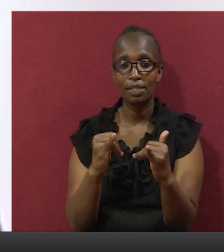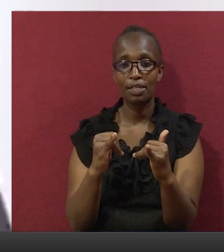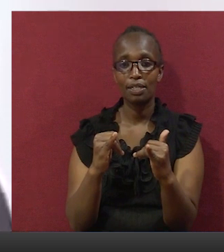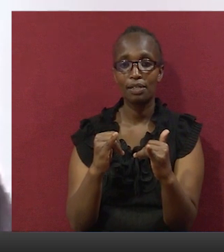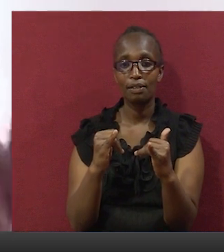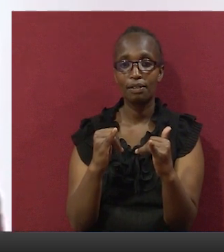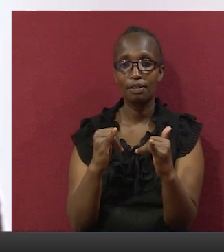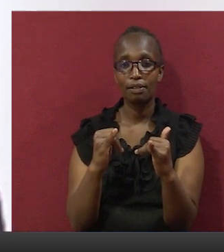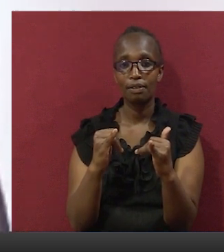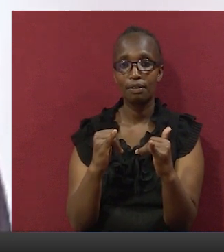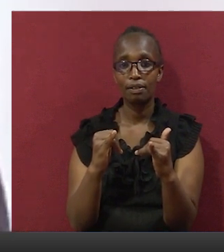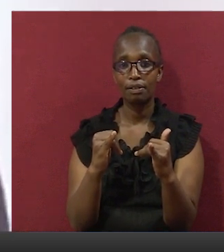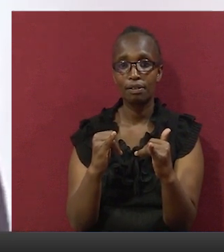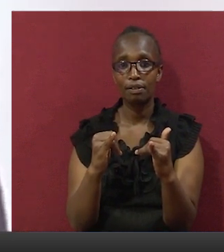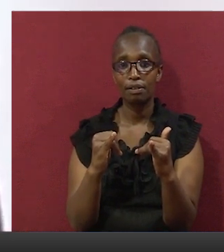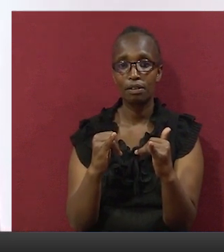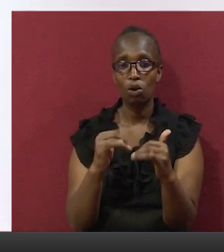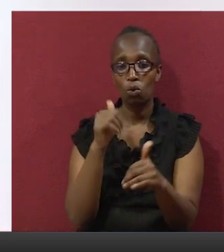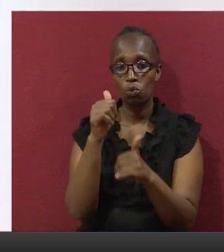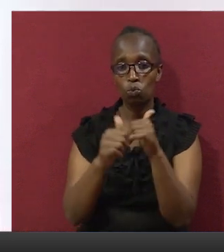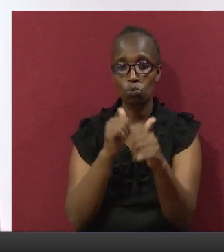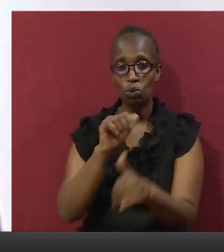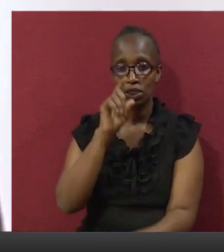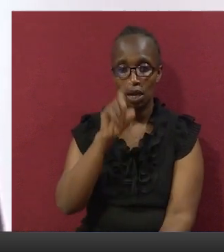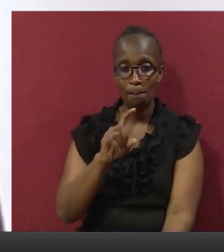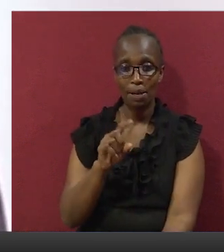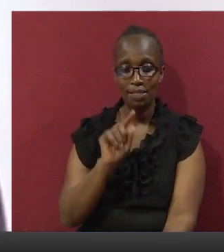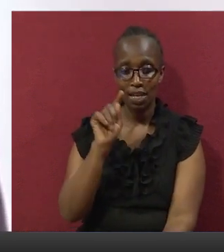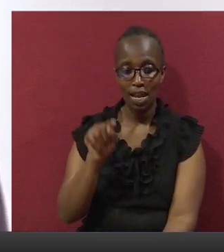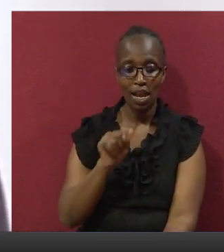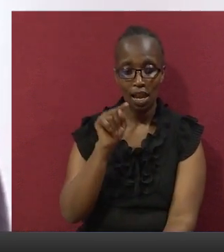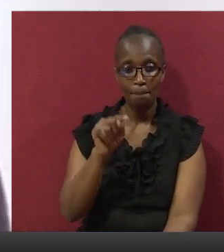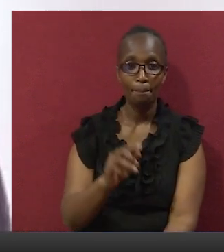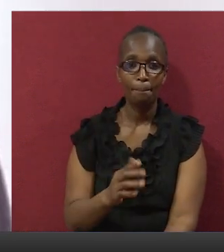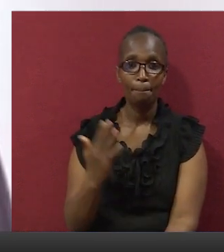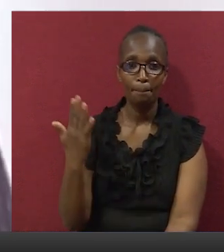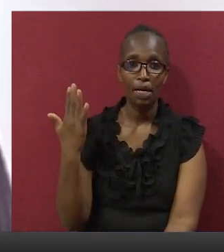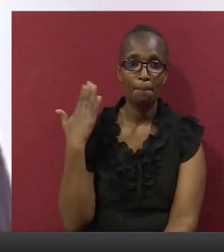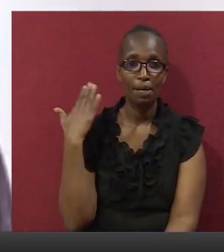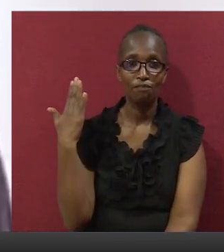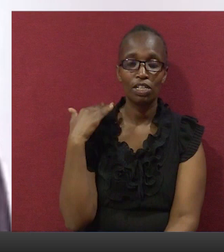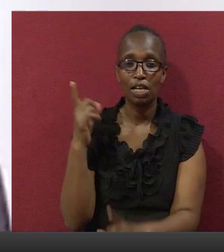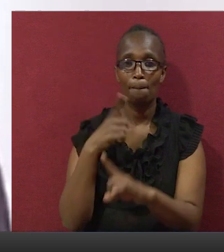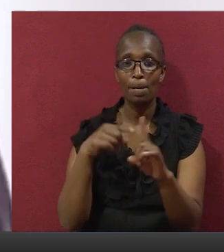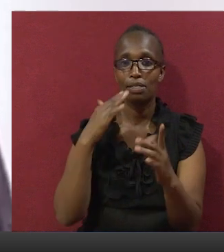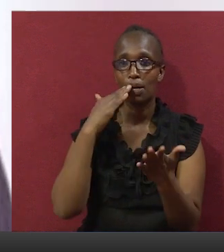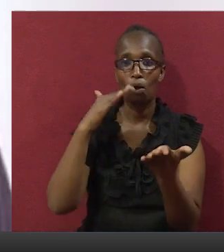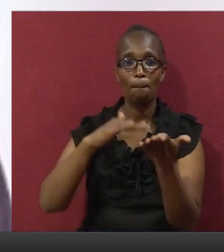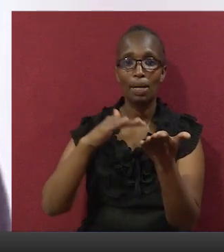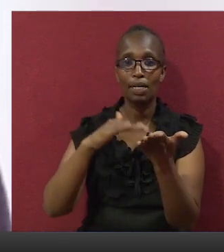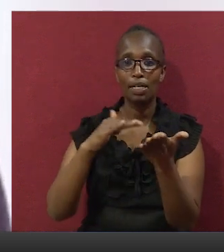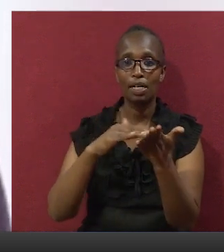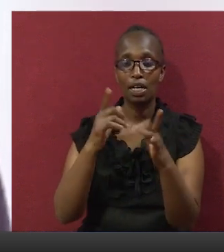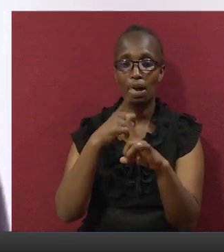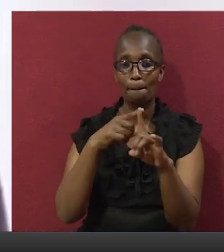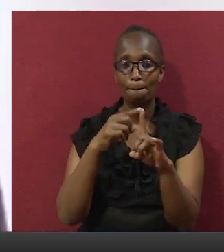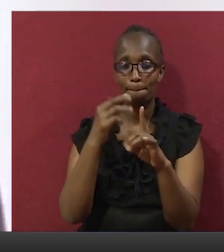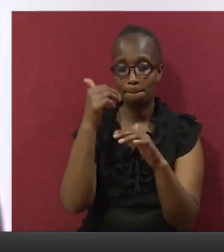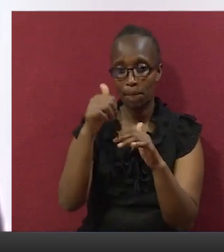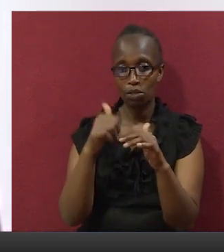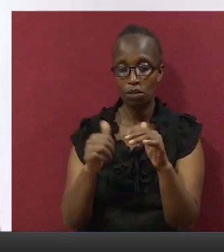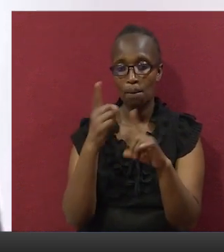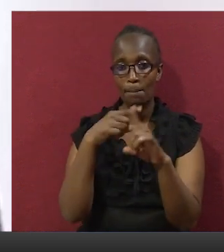come up in the previous task forces, and they have not been recommended, but they trust that this time round, Your